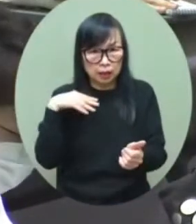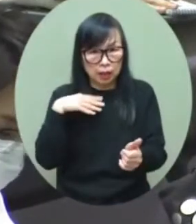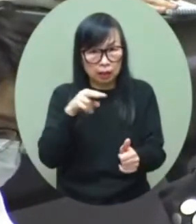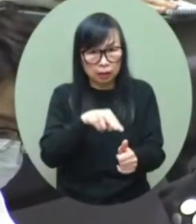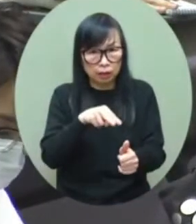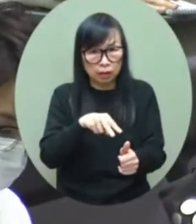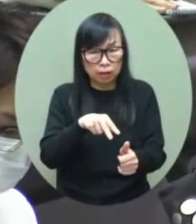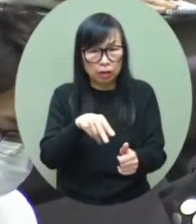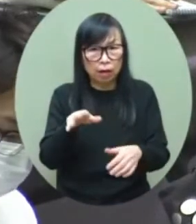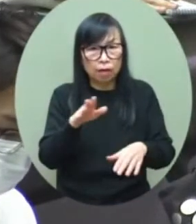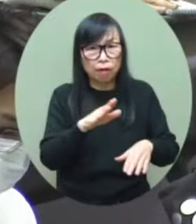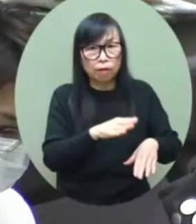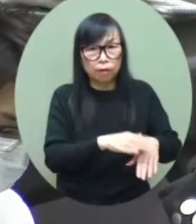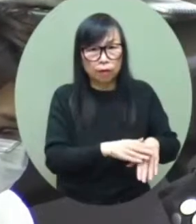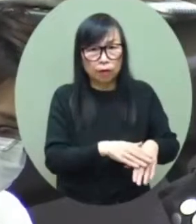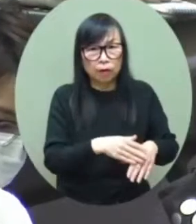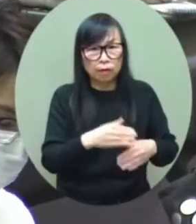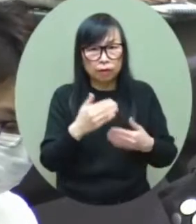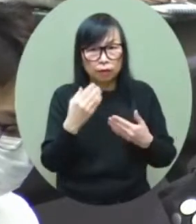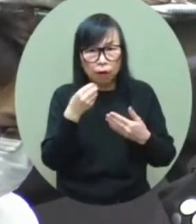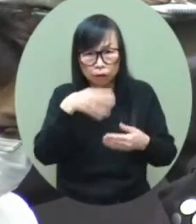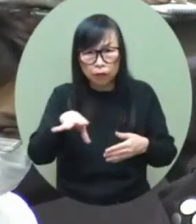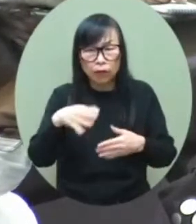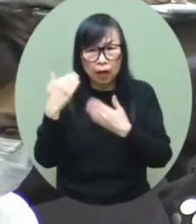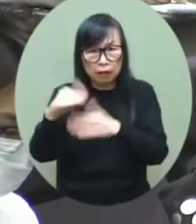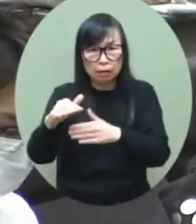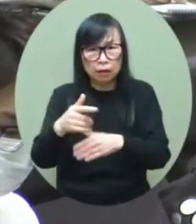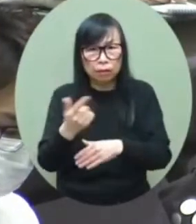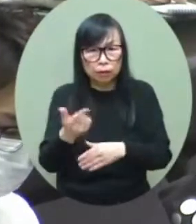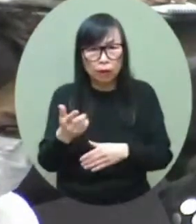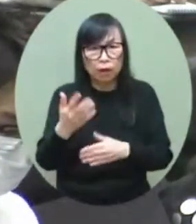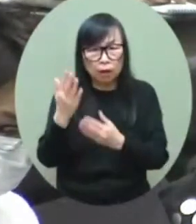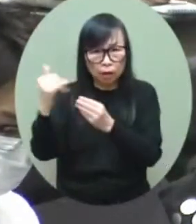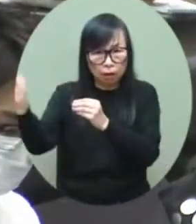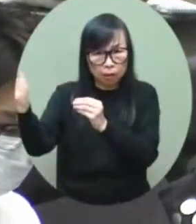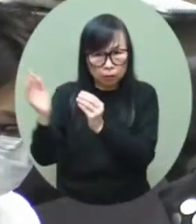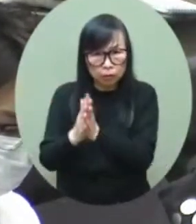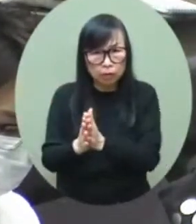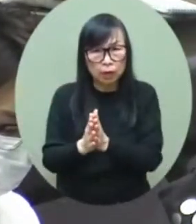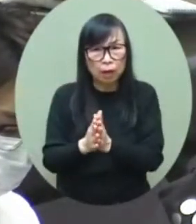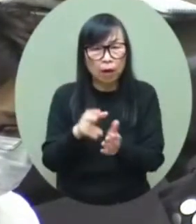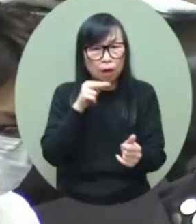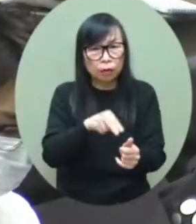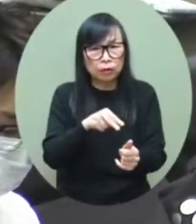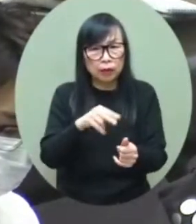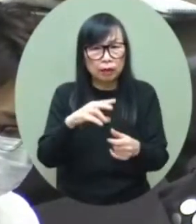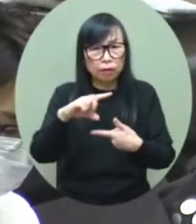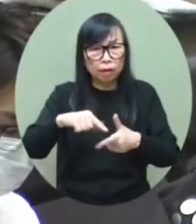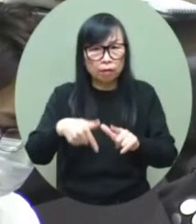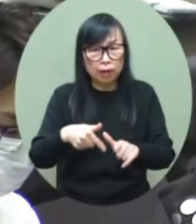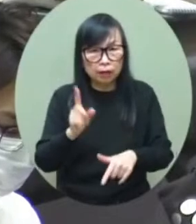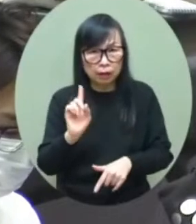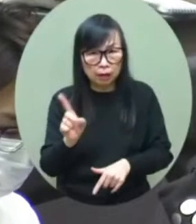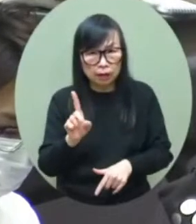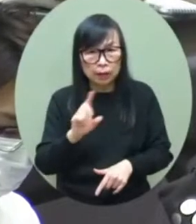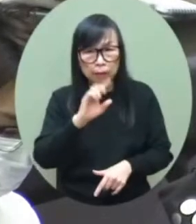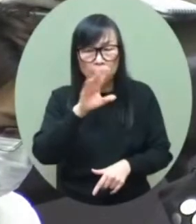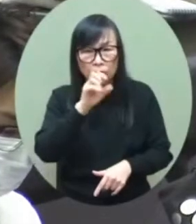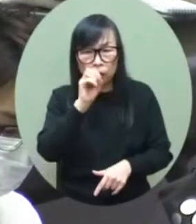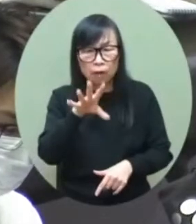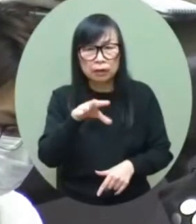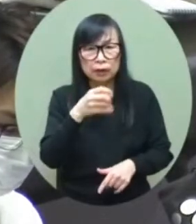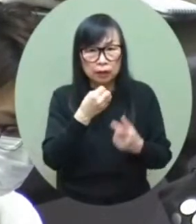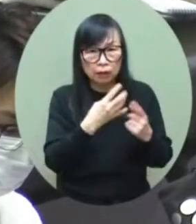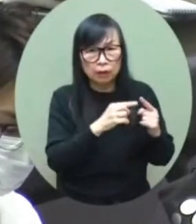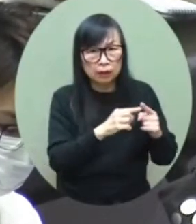you confirmed that the epidemic is under control, even with the resumption of cross-boundary travel. But are there other